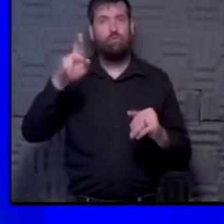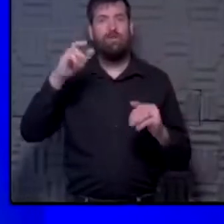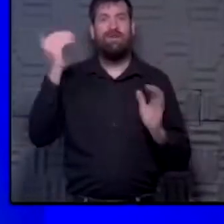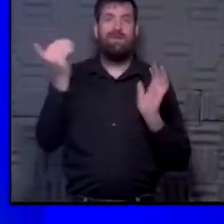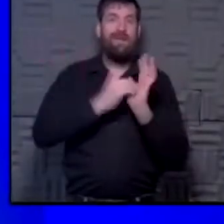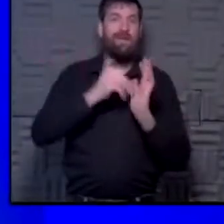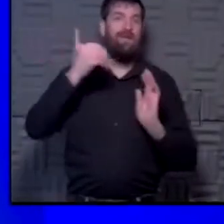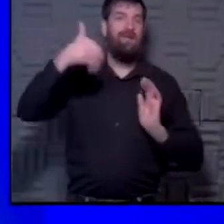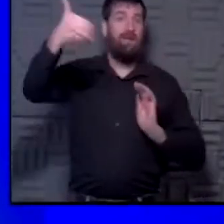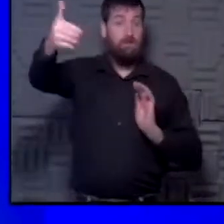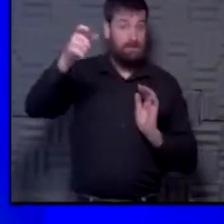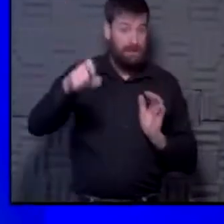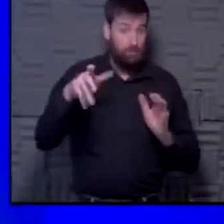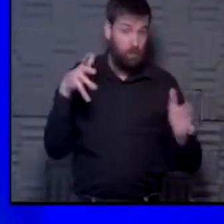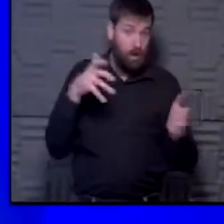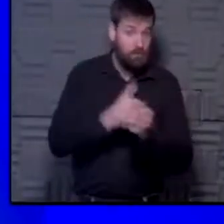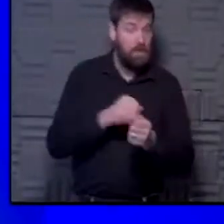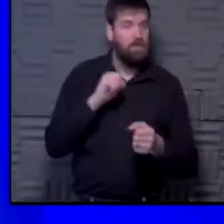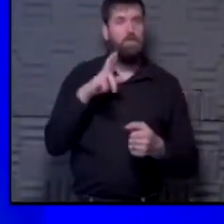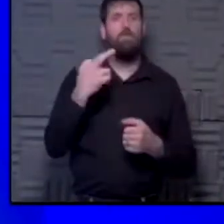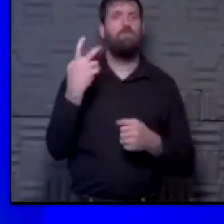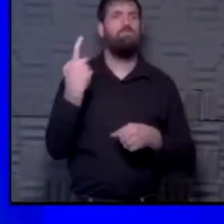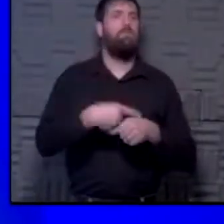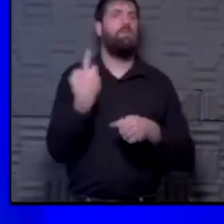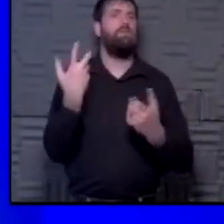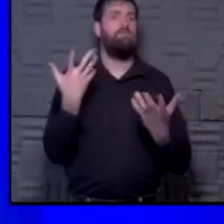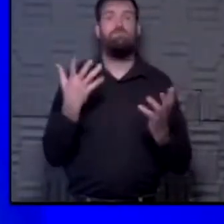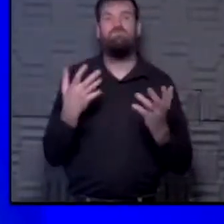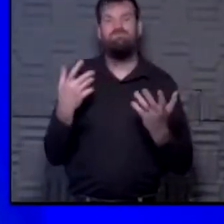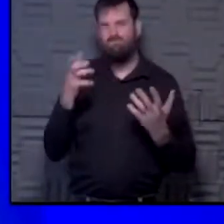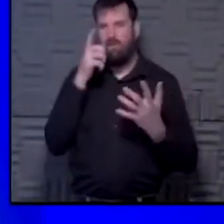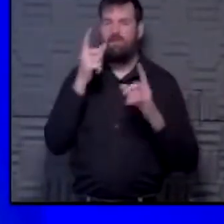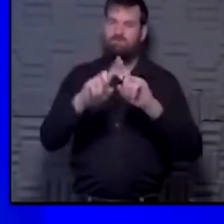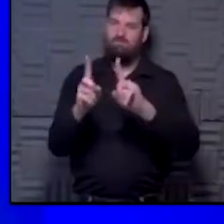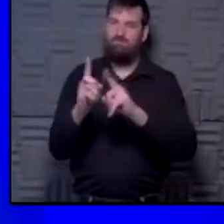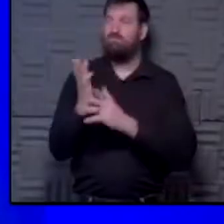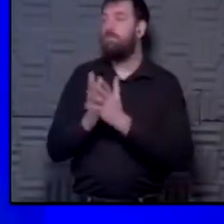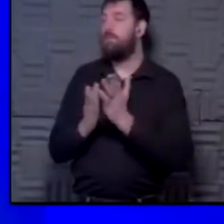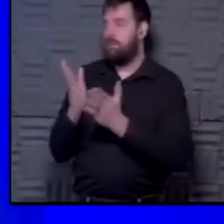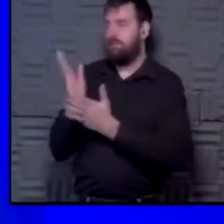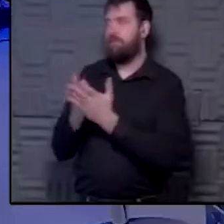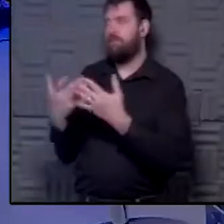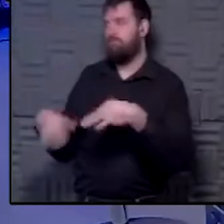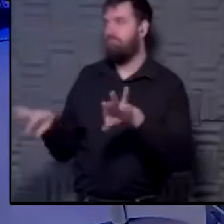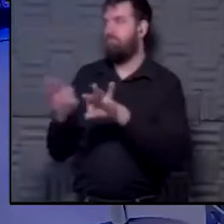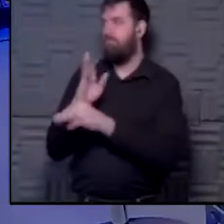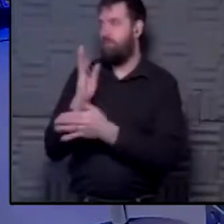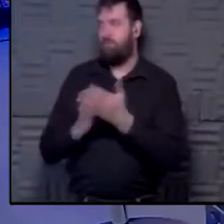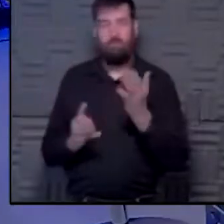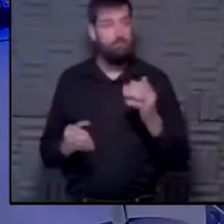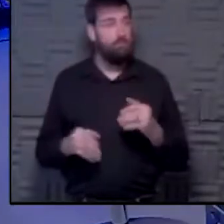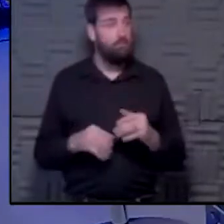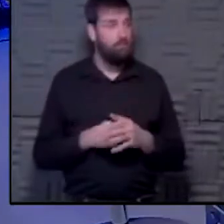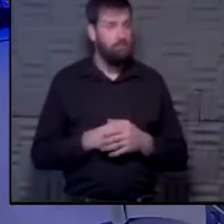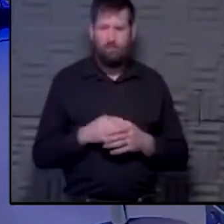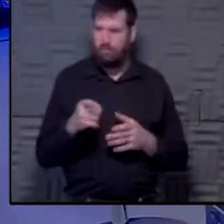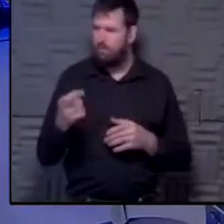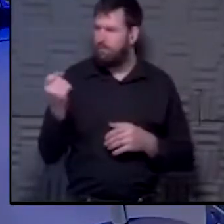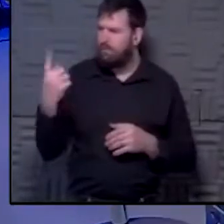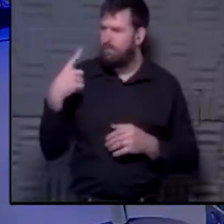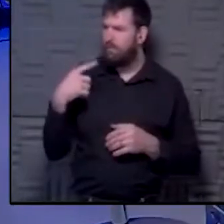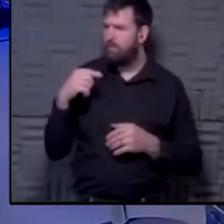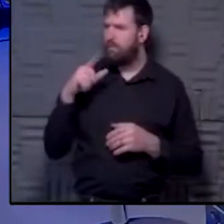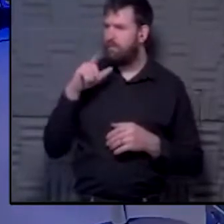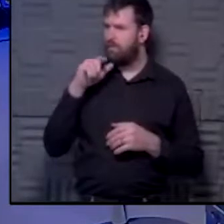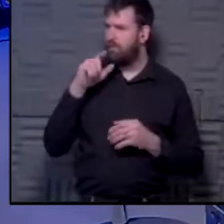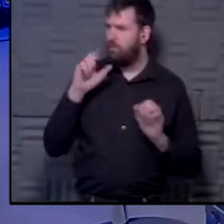to have to keep that updated, or is it just one card? You know, those are the aspects that we're There going will to be have to some real consider. practical aspects that are important. And Bob? did we understand you said it could take